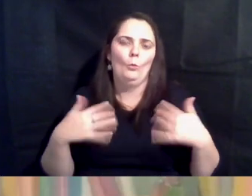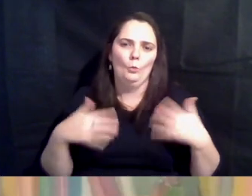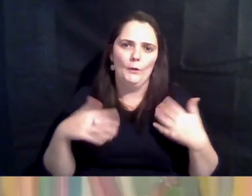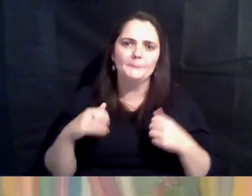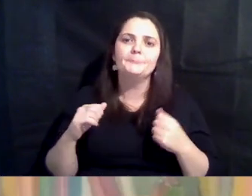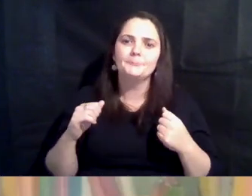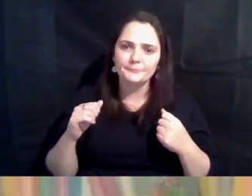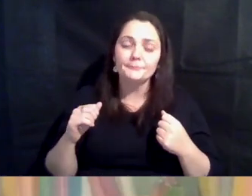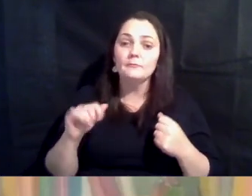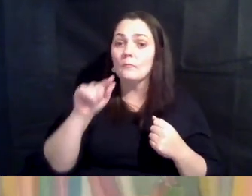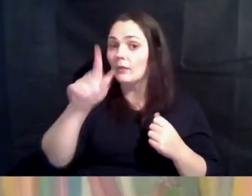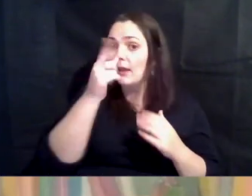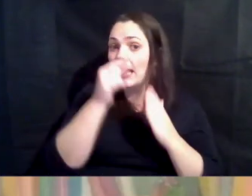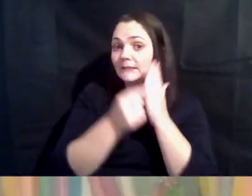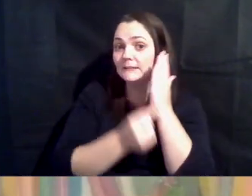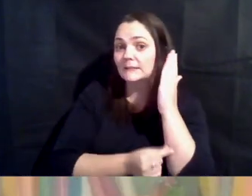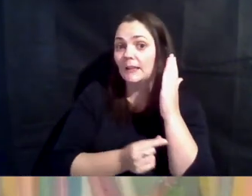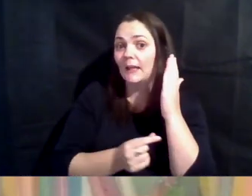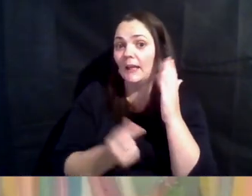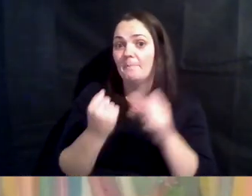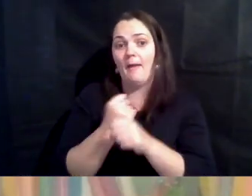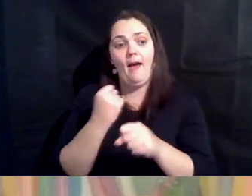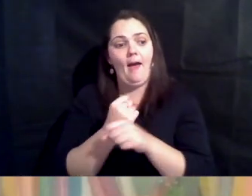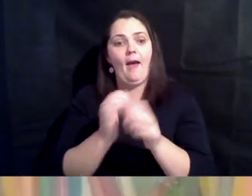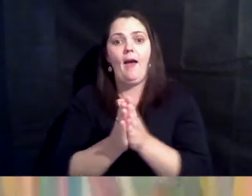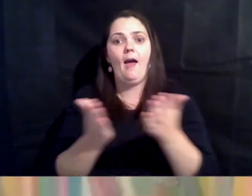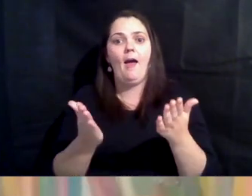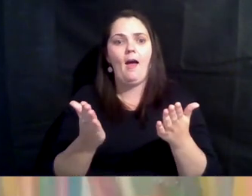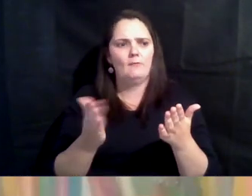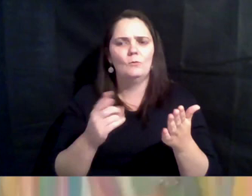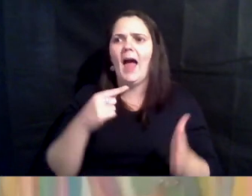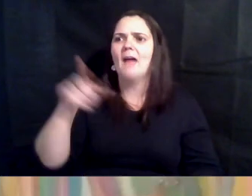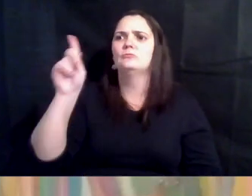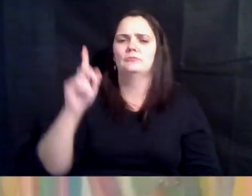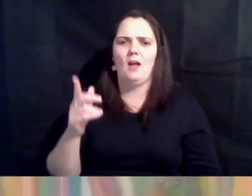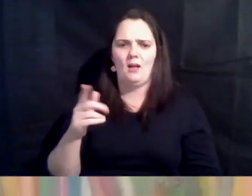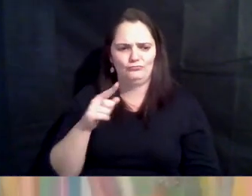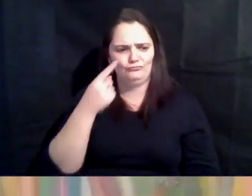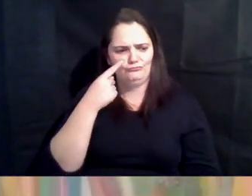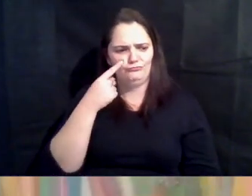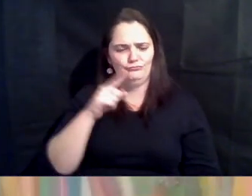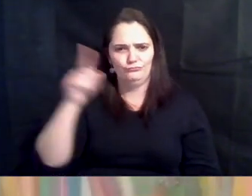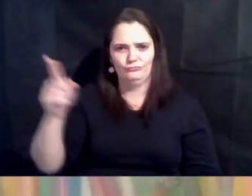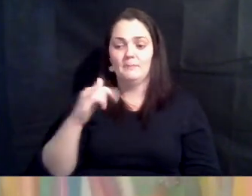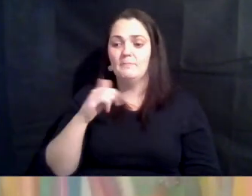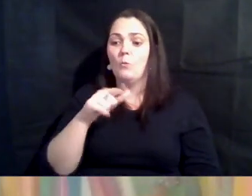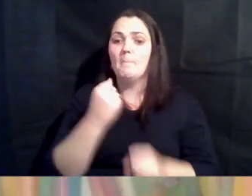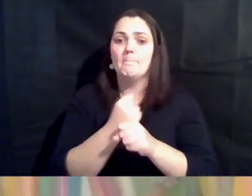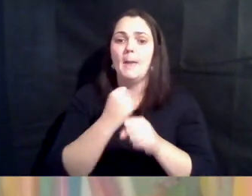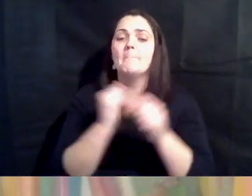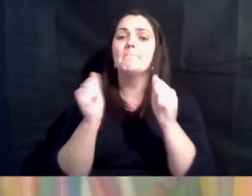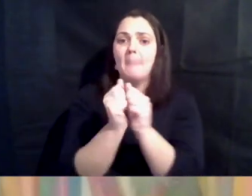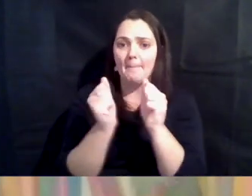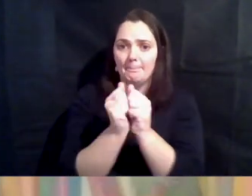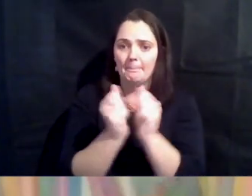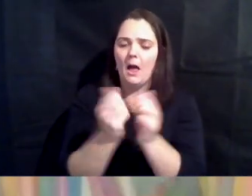If you can, like, take your zine making outside. Like, such a nice thing to do is to, like, make up your little zine before you go out.